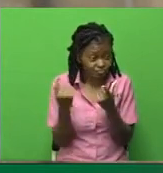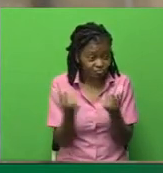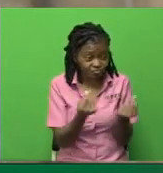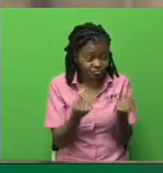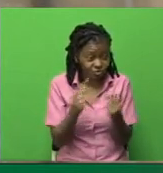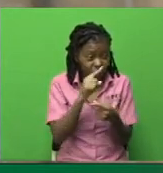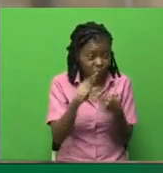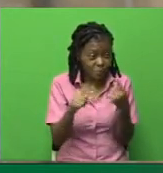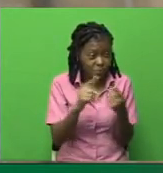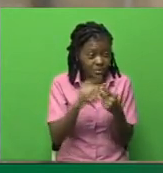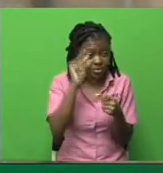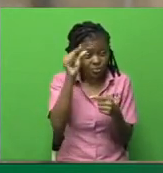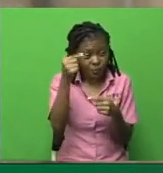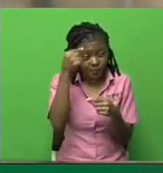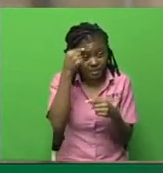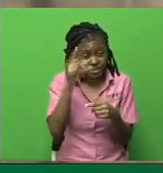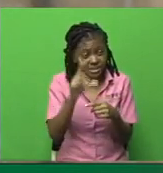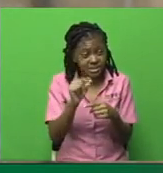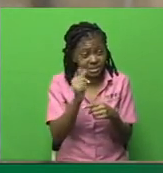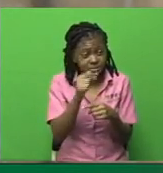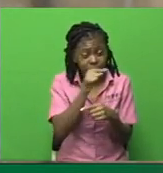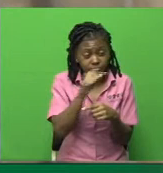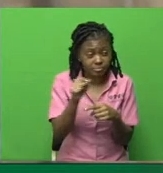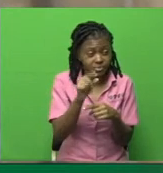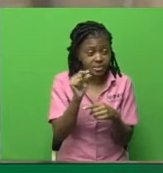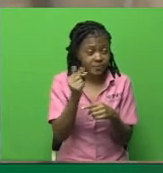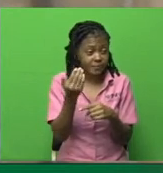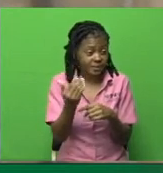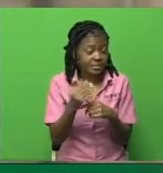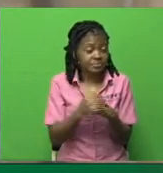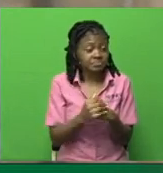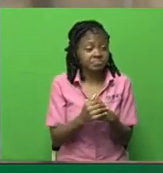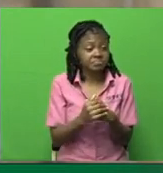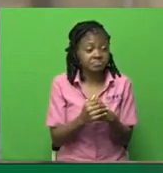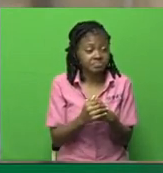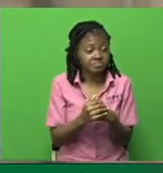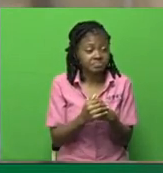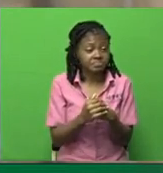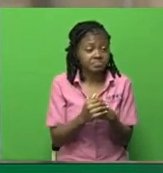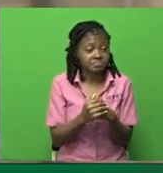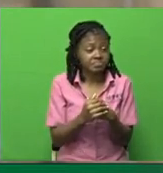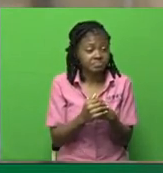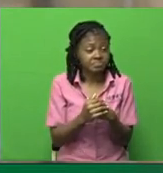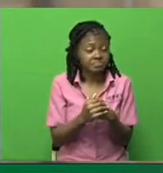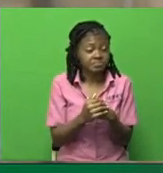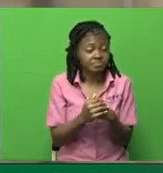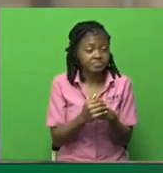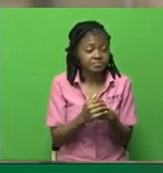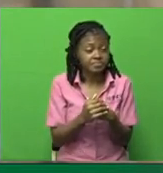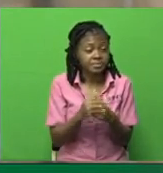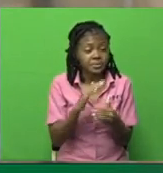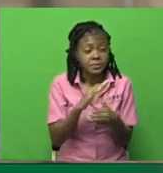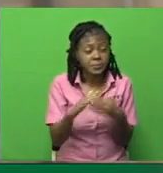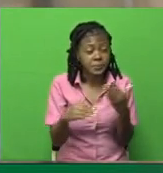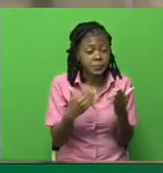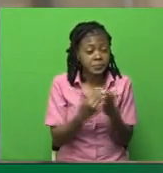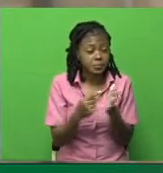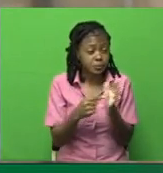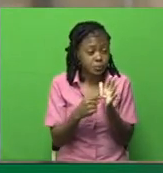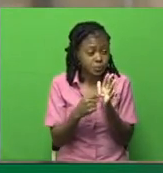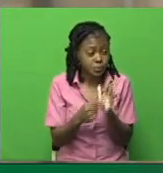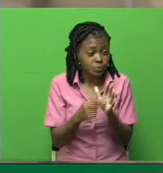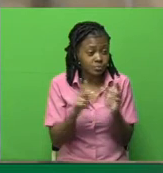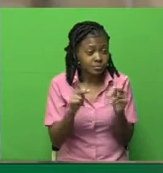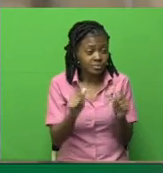between 2010 and 2015 have all rendered her and her team on